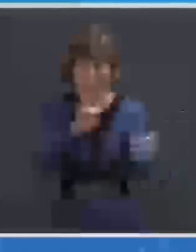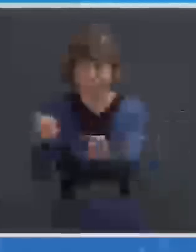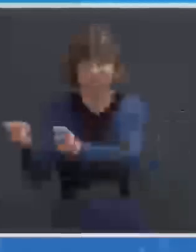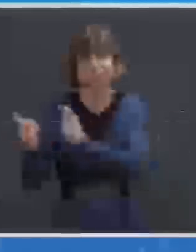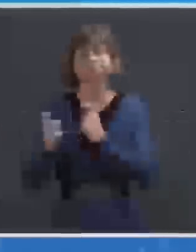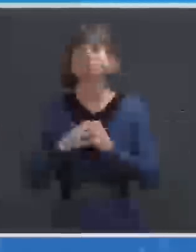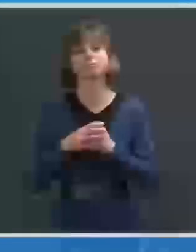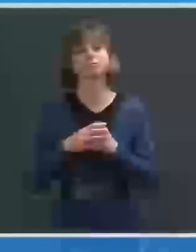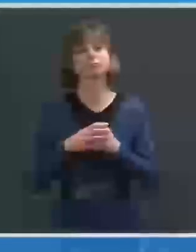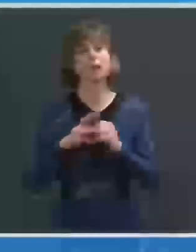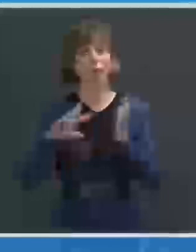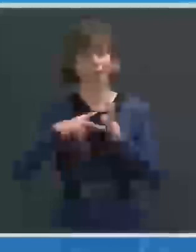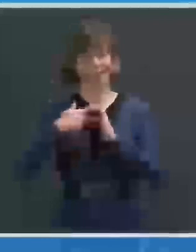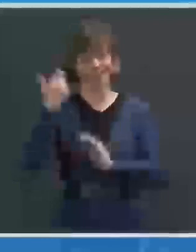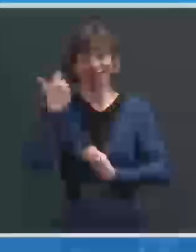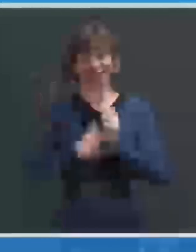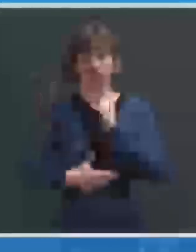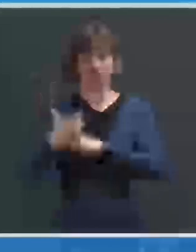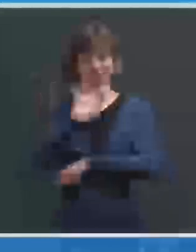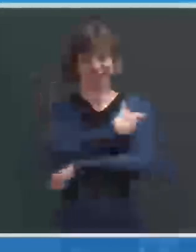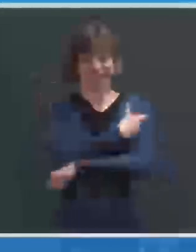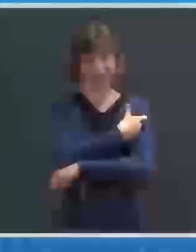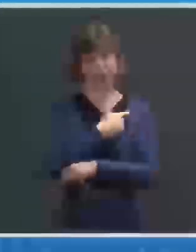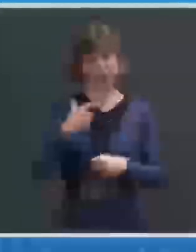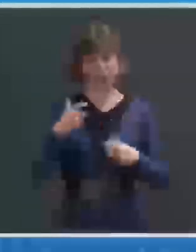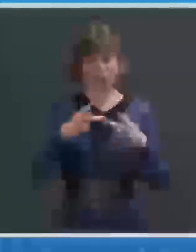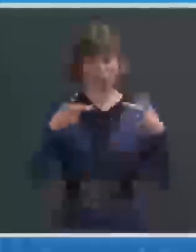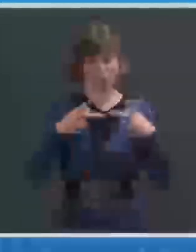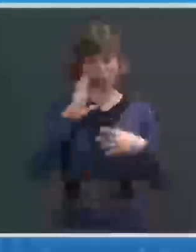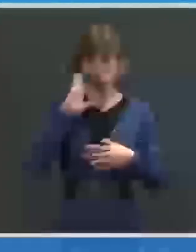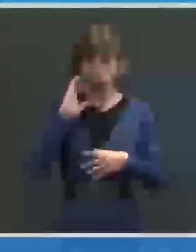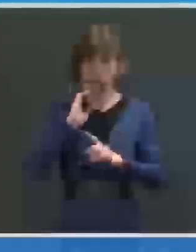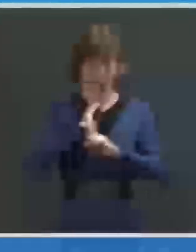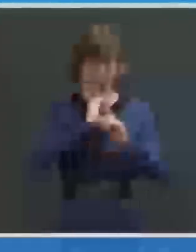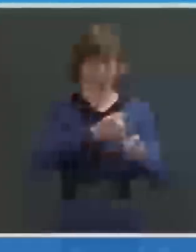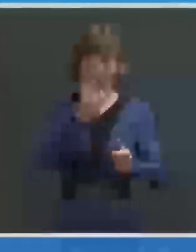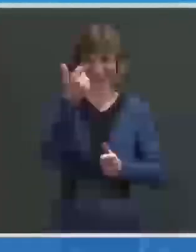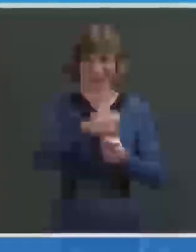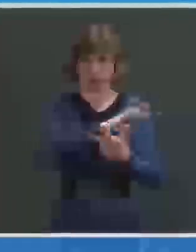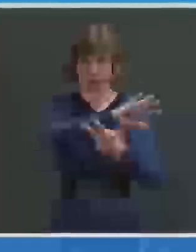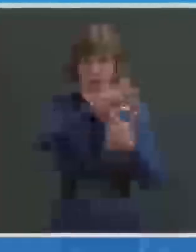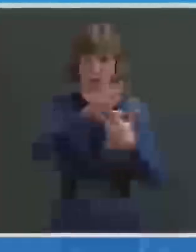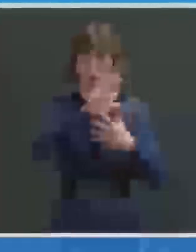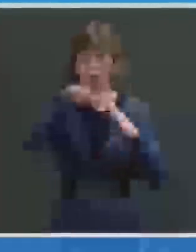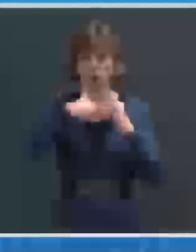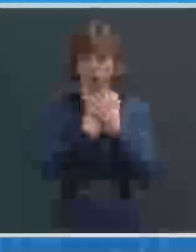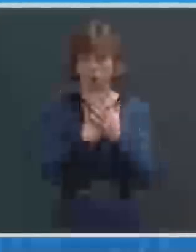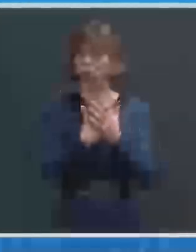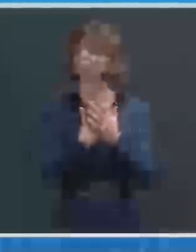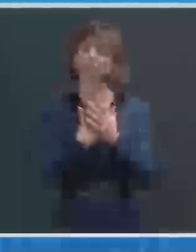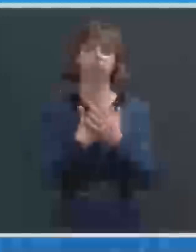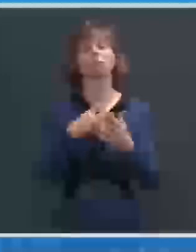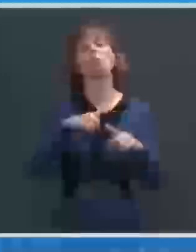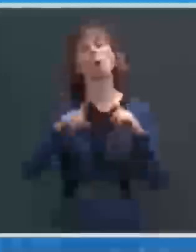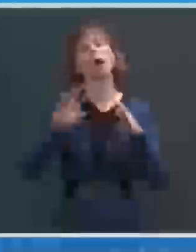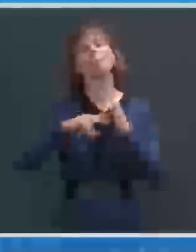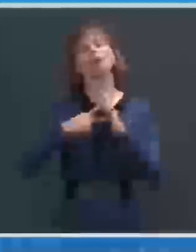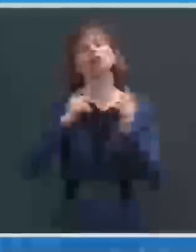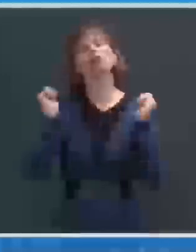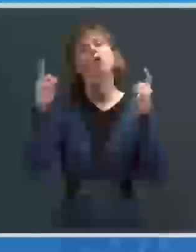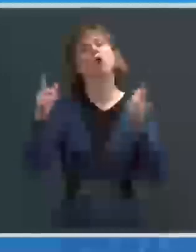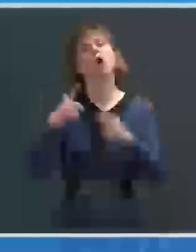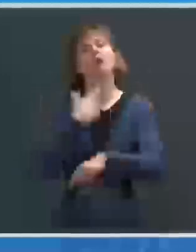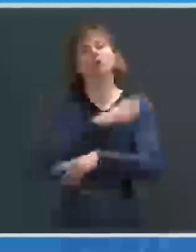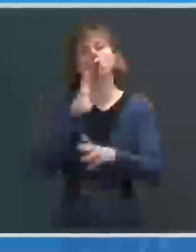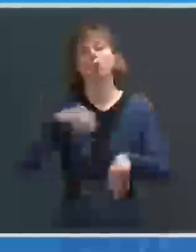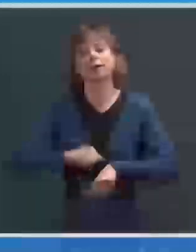mean that every vaccination site will have every vaccine, but it means that all vaccines will reach all communities. So all